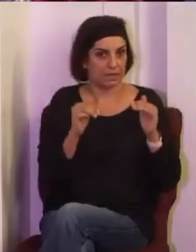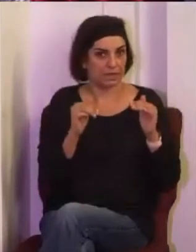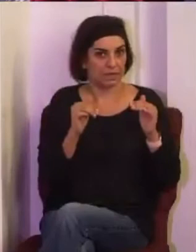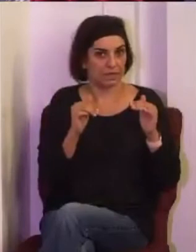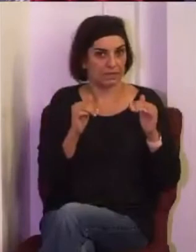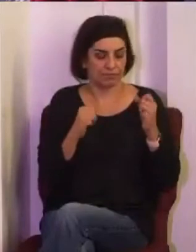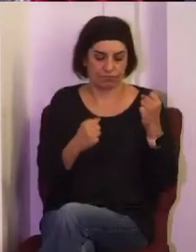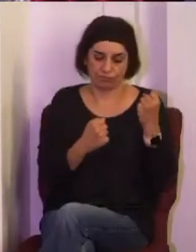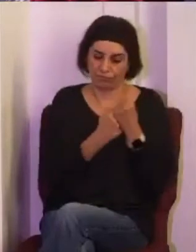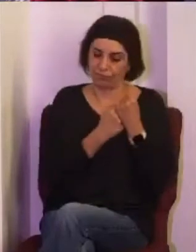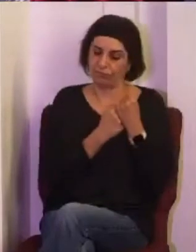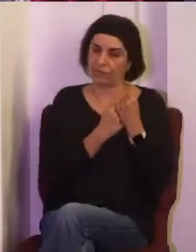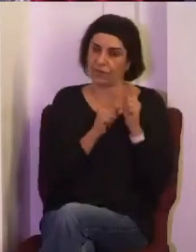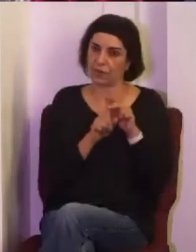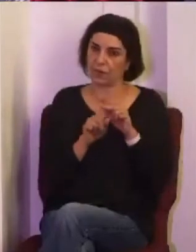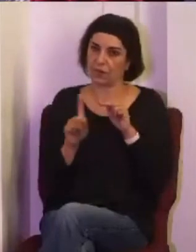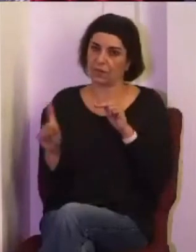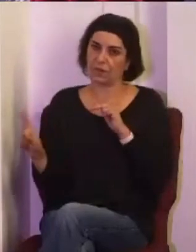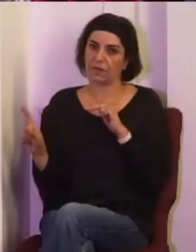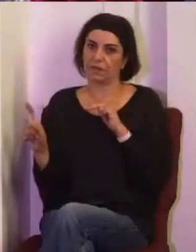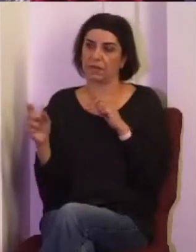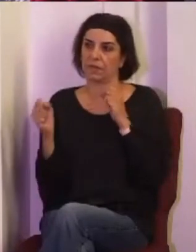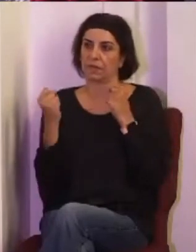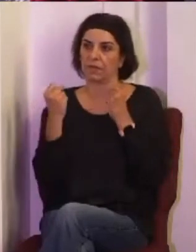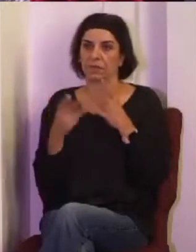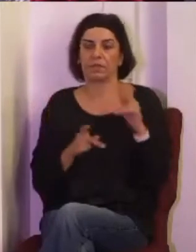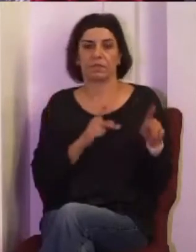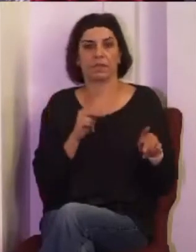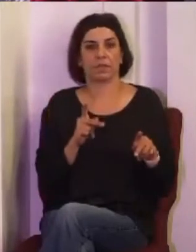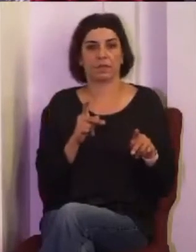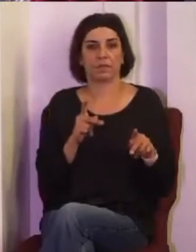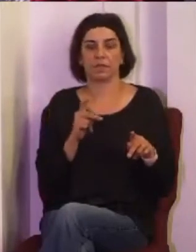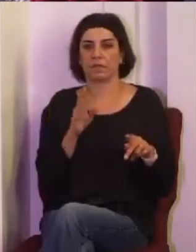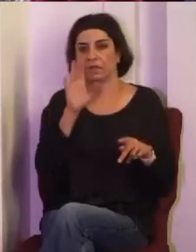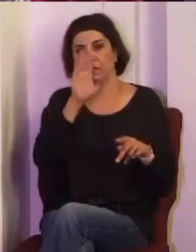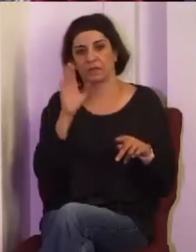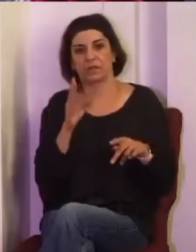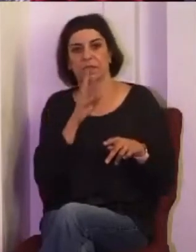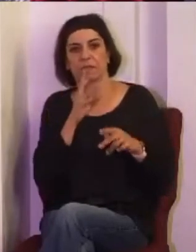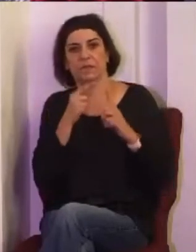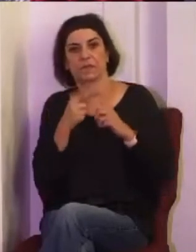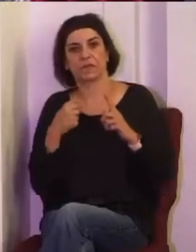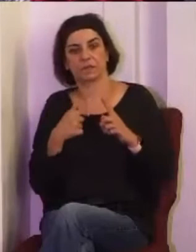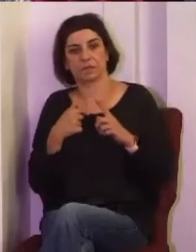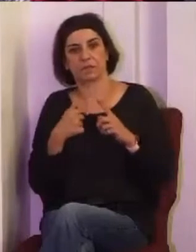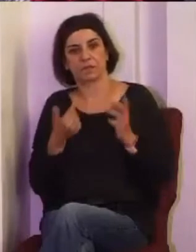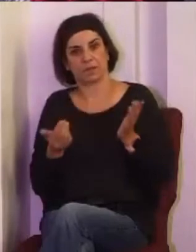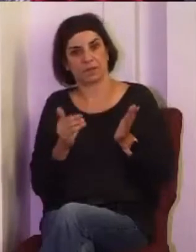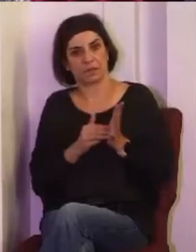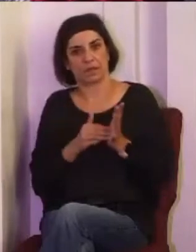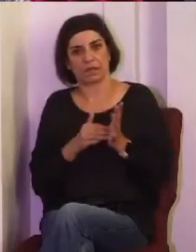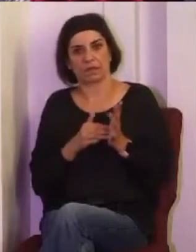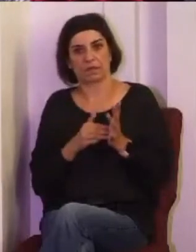And a lot of people that I thought would never speak to me again were right there to say, we love you just as you are.